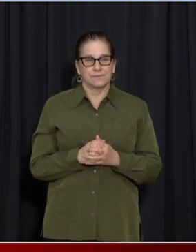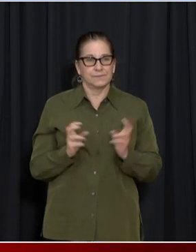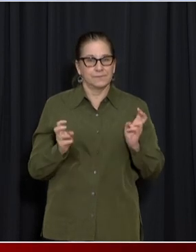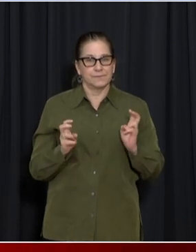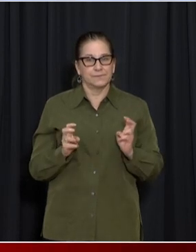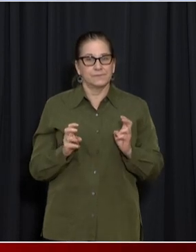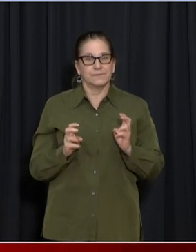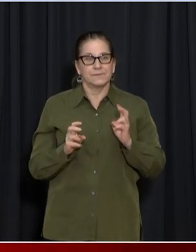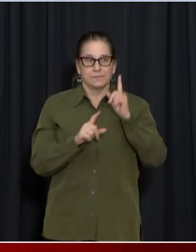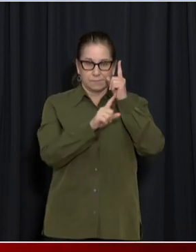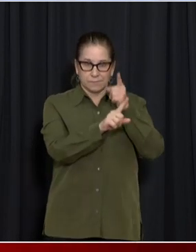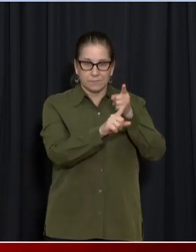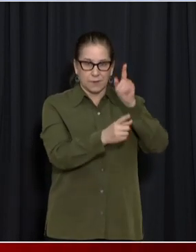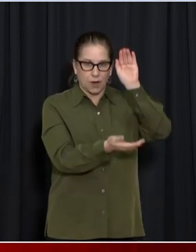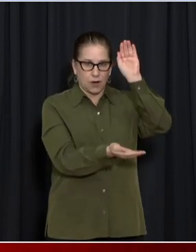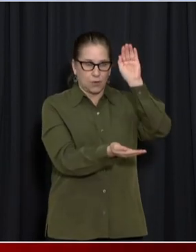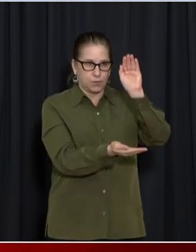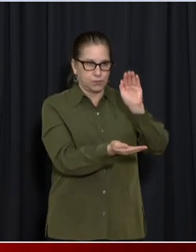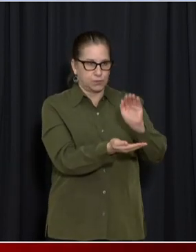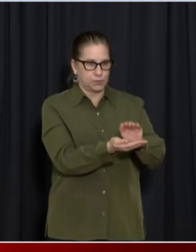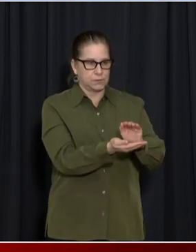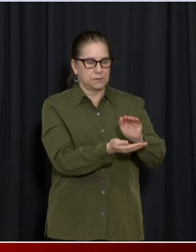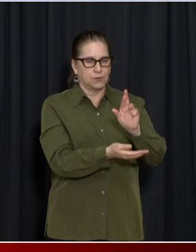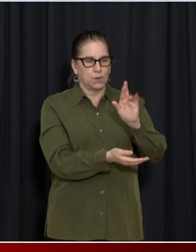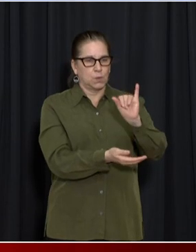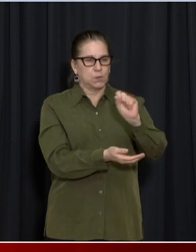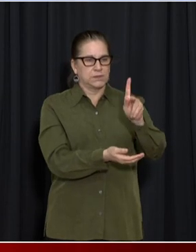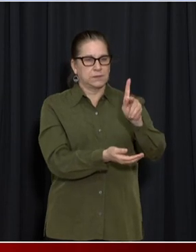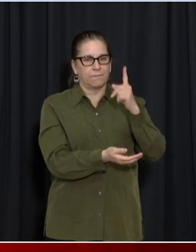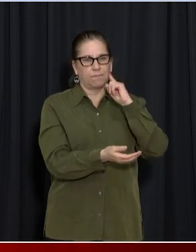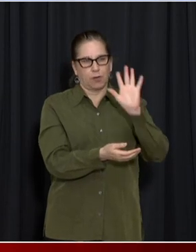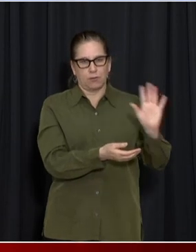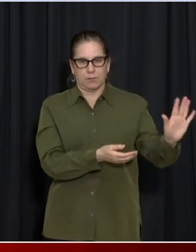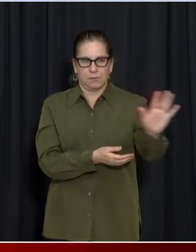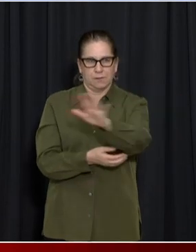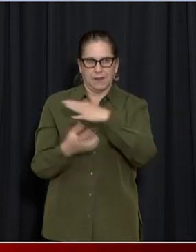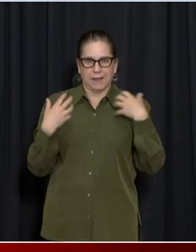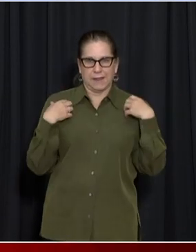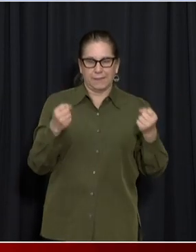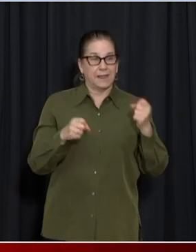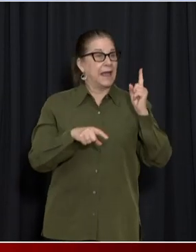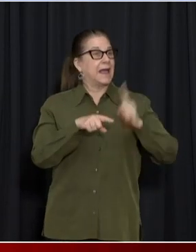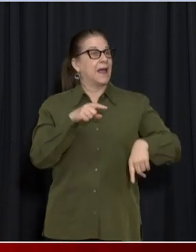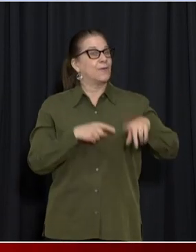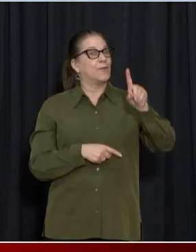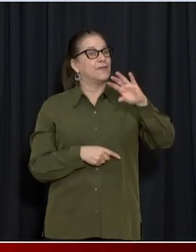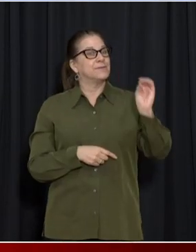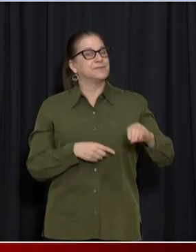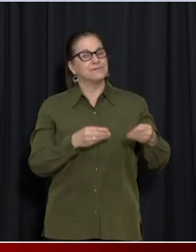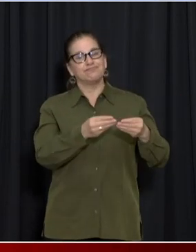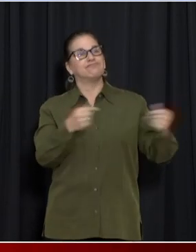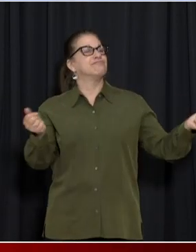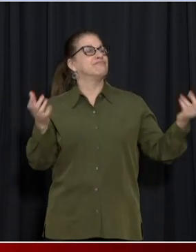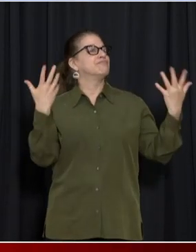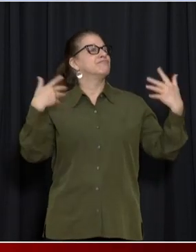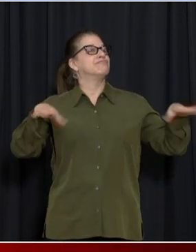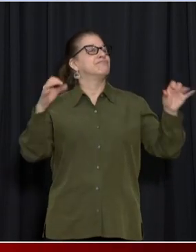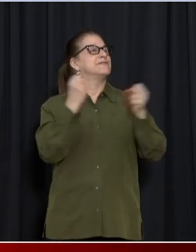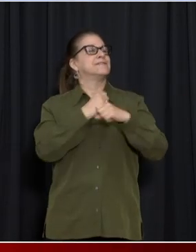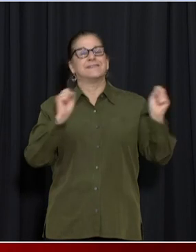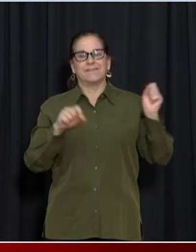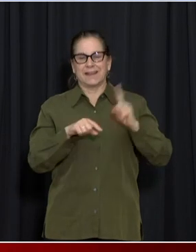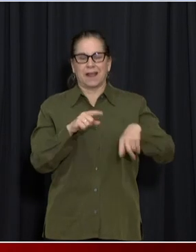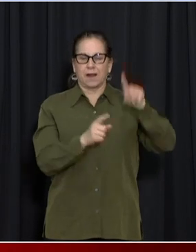it, is a primary goal of our recommendations. As we've seen in many other